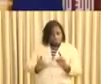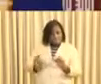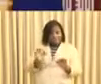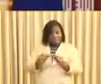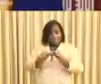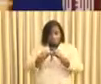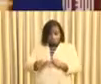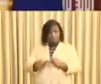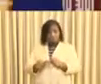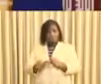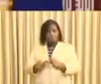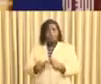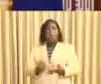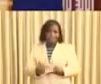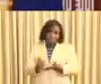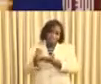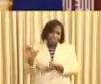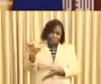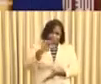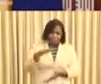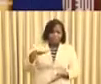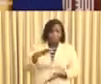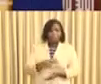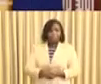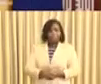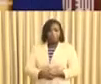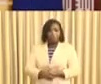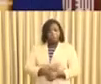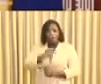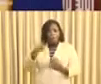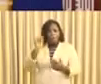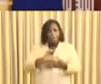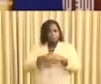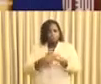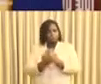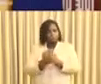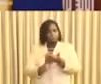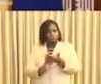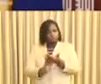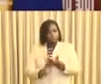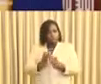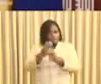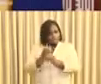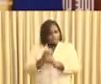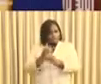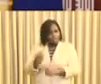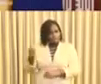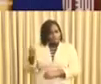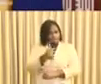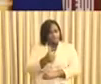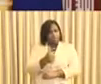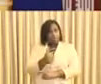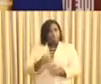fe. Wo fe mo afoede. Ni ekwa hejuba. Ke wo jepo e. Wo mask